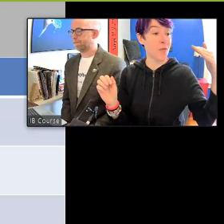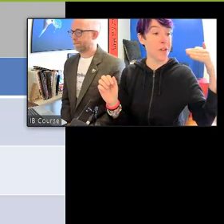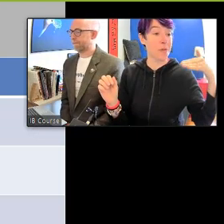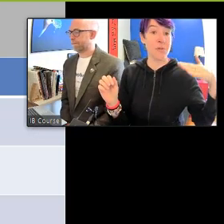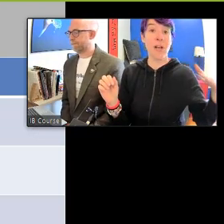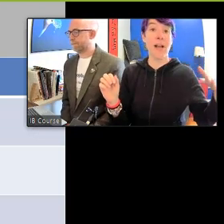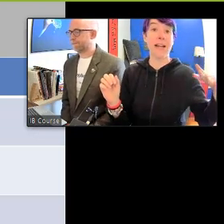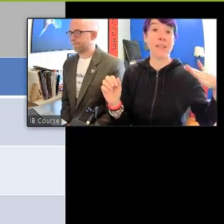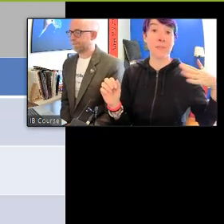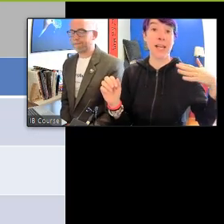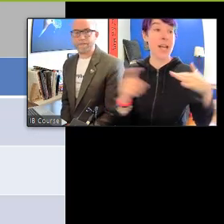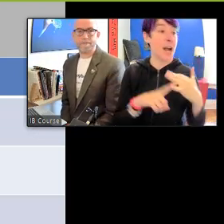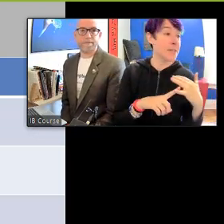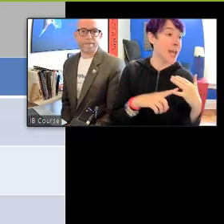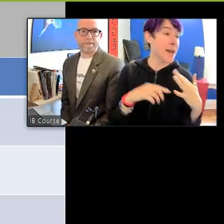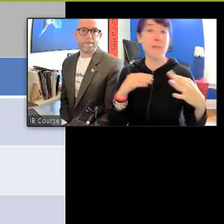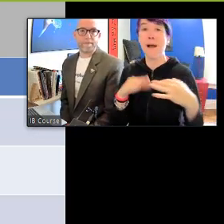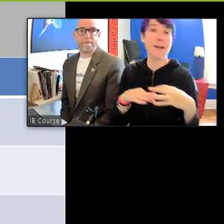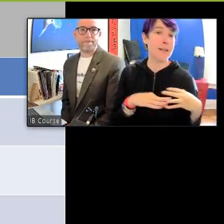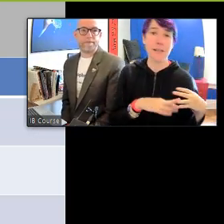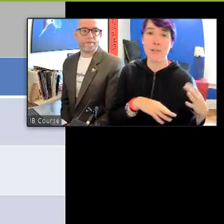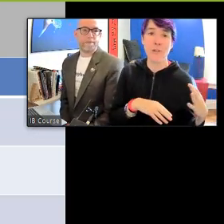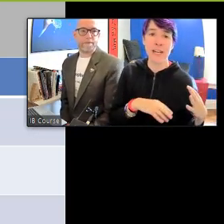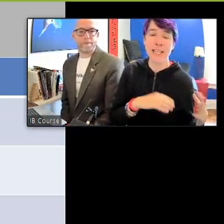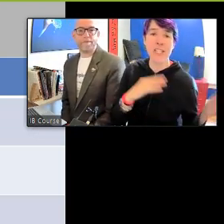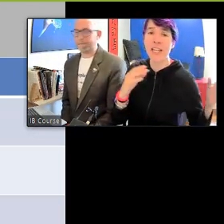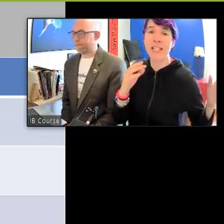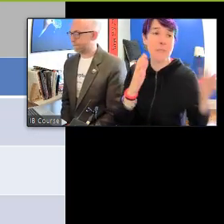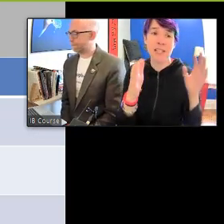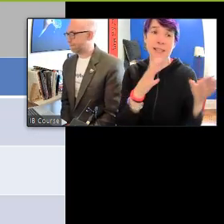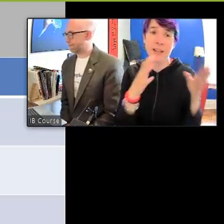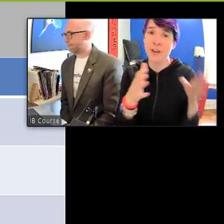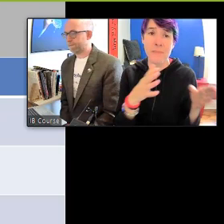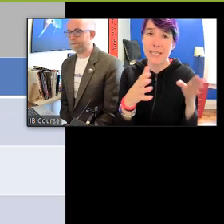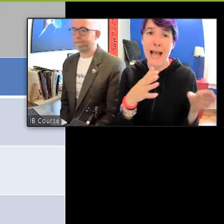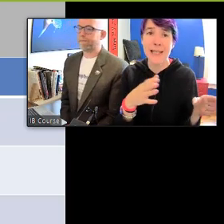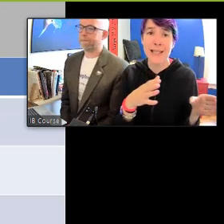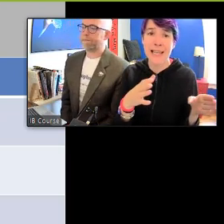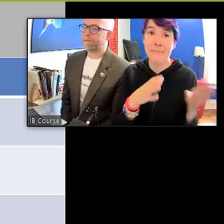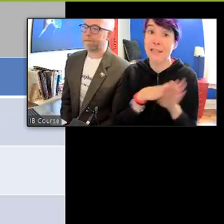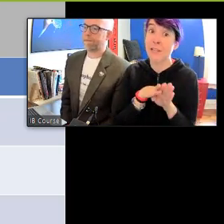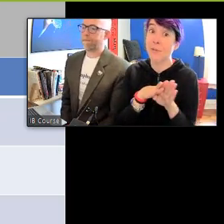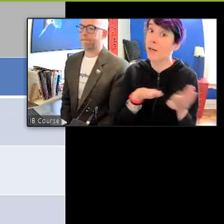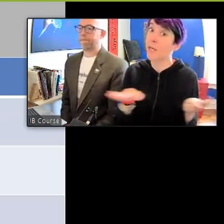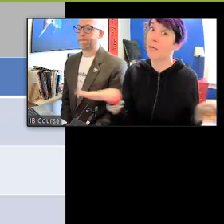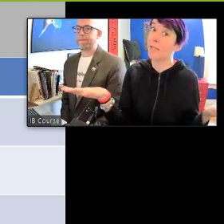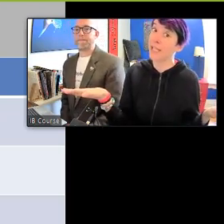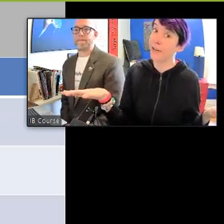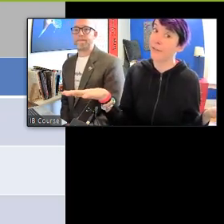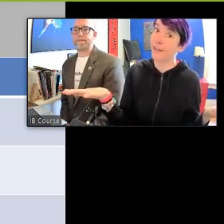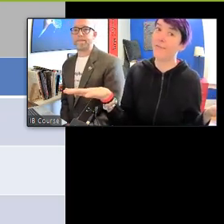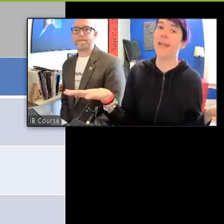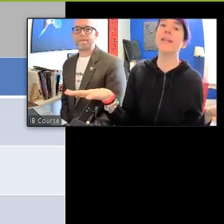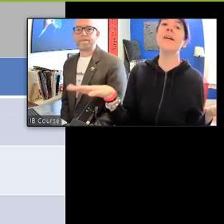questions for you and some like time scales, biological levels of organization. Some of these things are going to be exactly the same and some of them are going to be